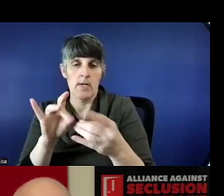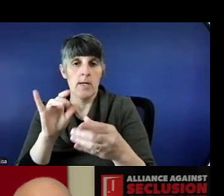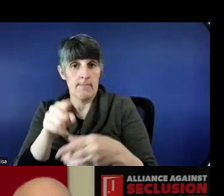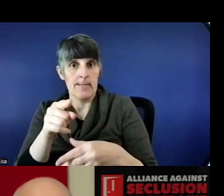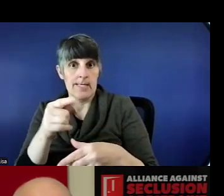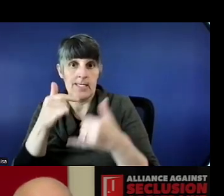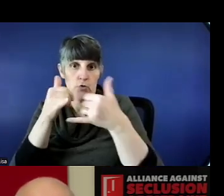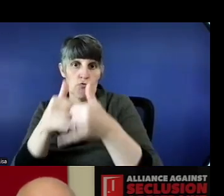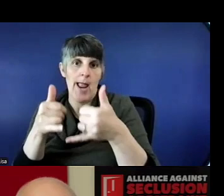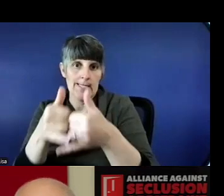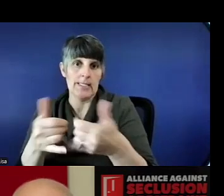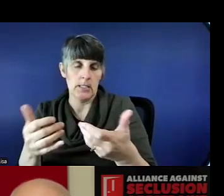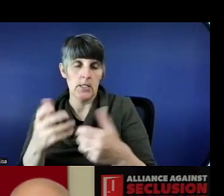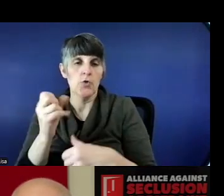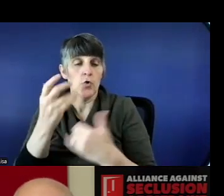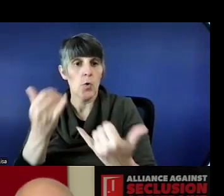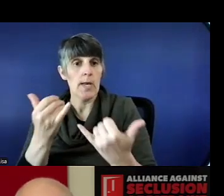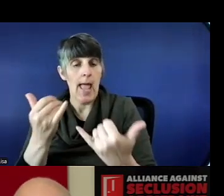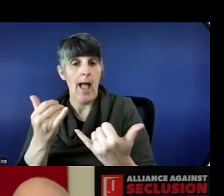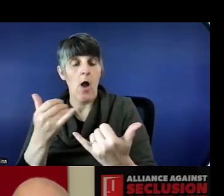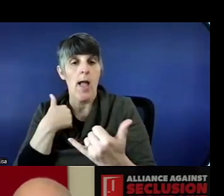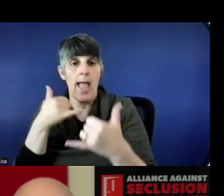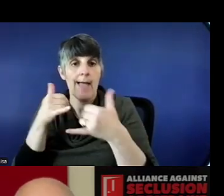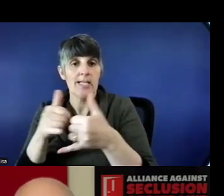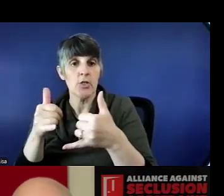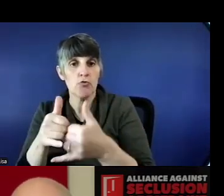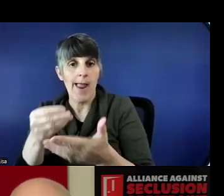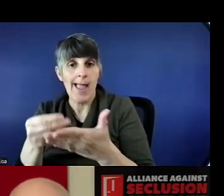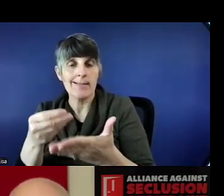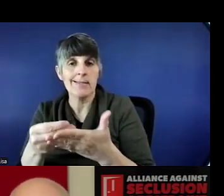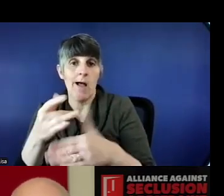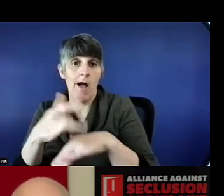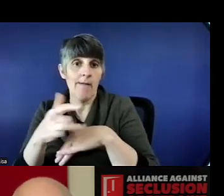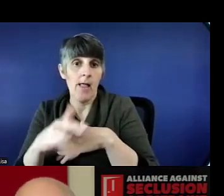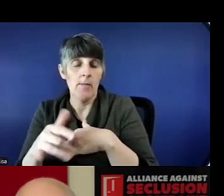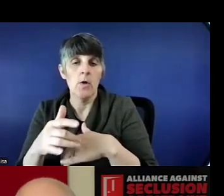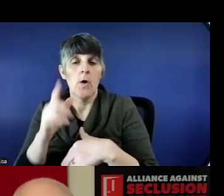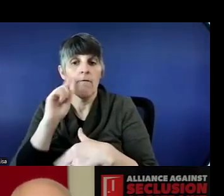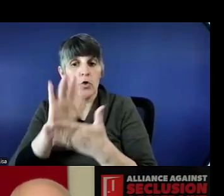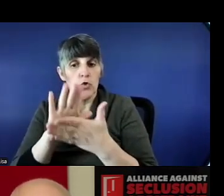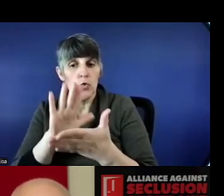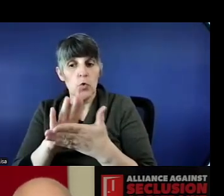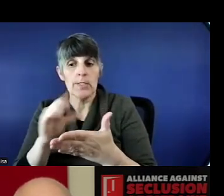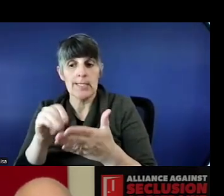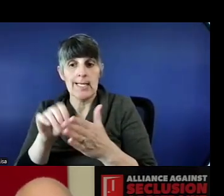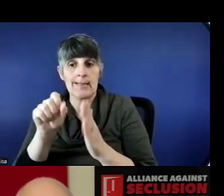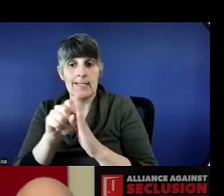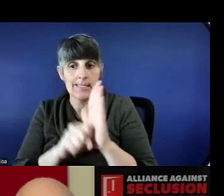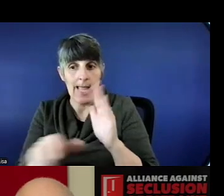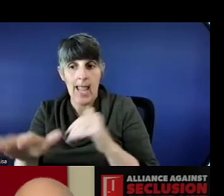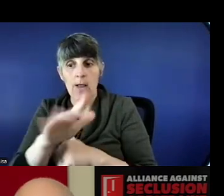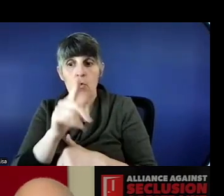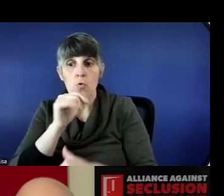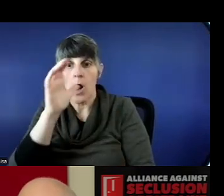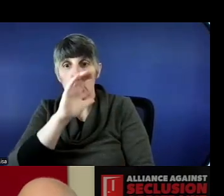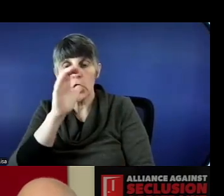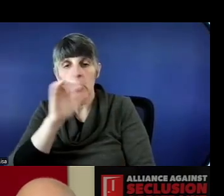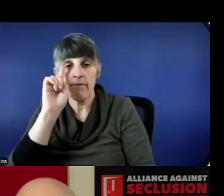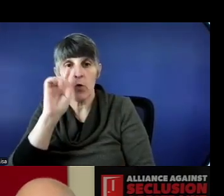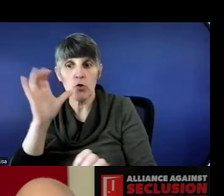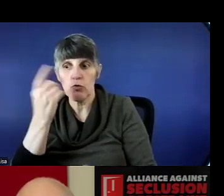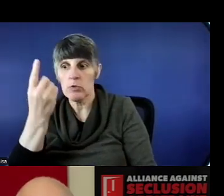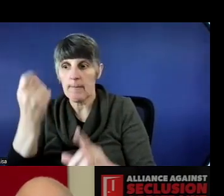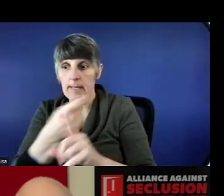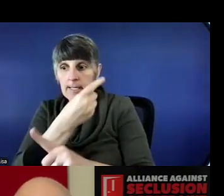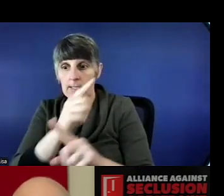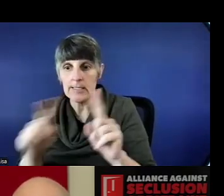these grants. So now there are these grants out there that are available for schools in the state who are looking to do something